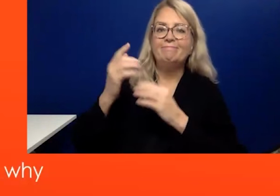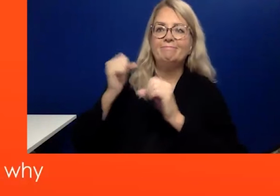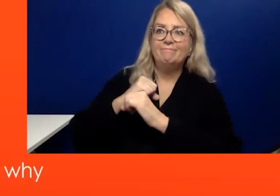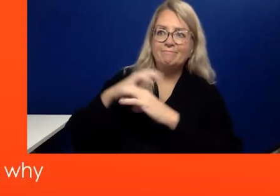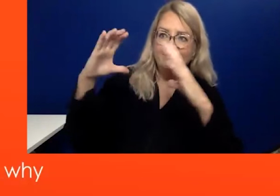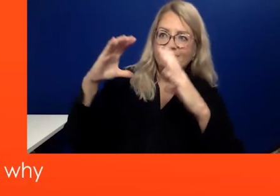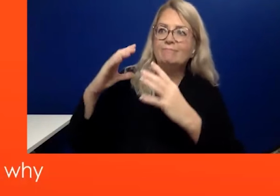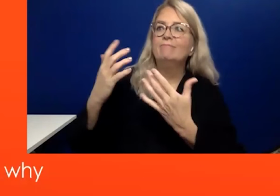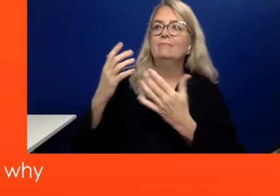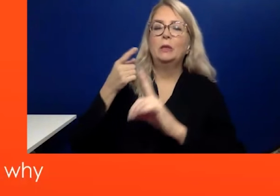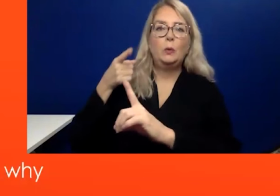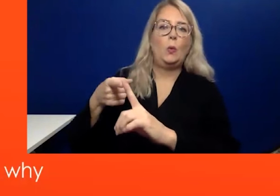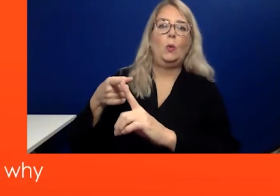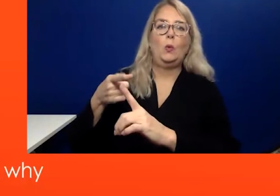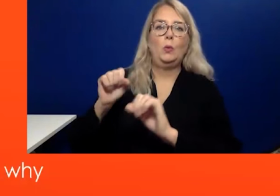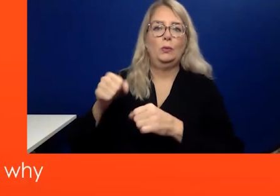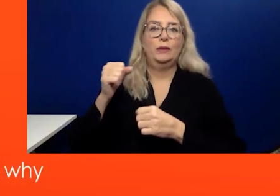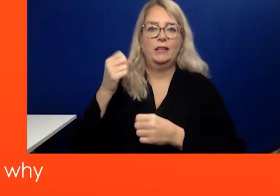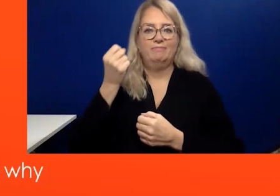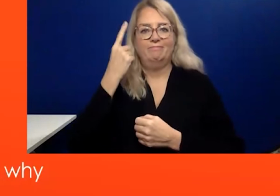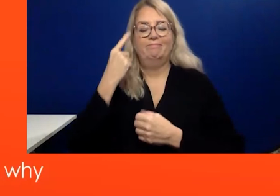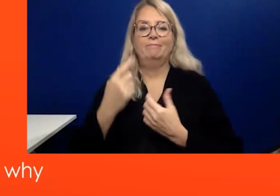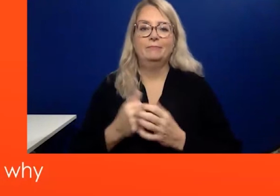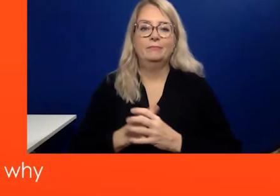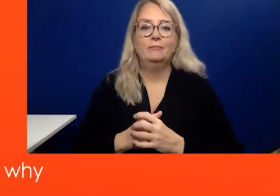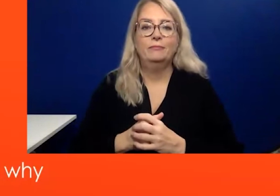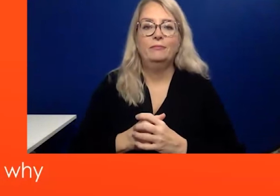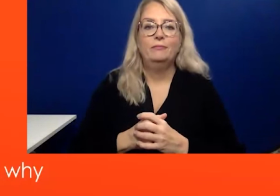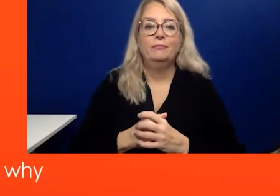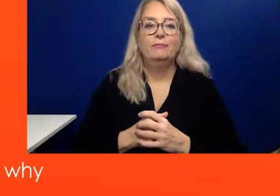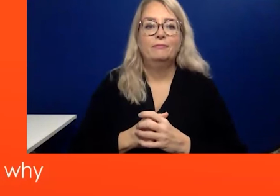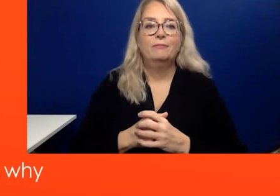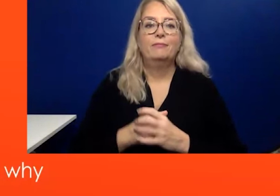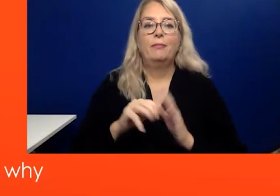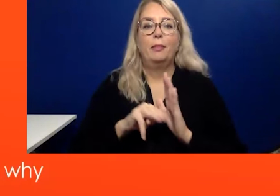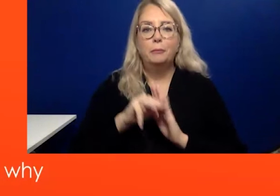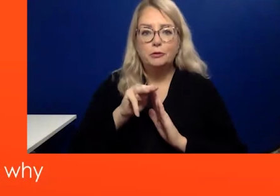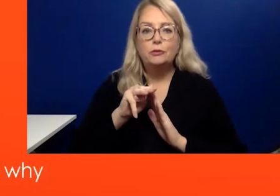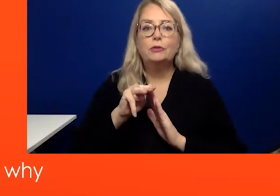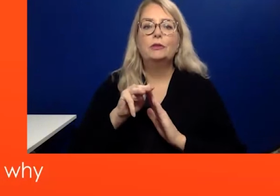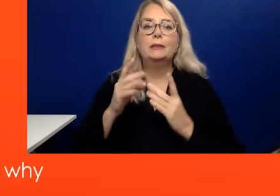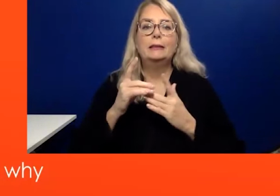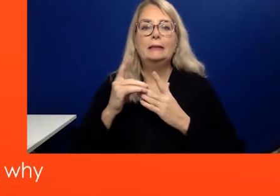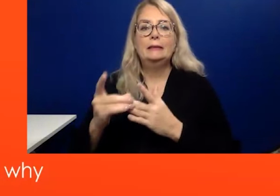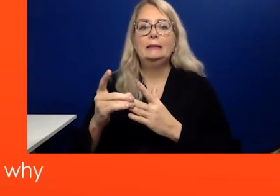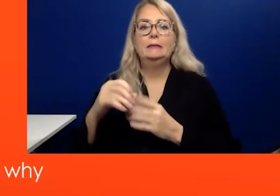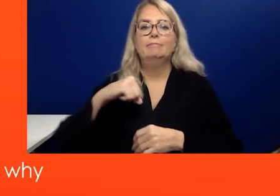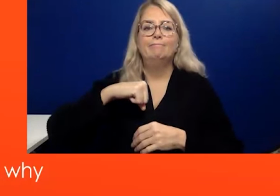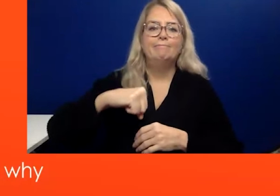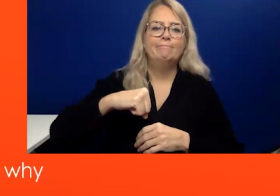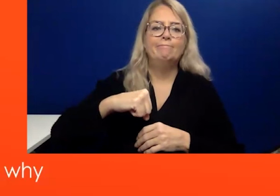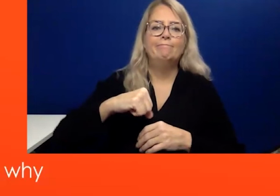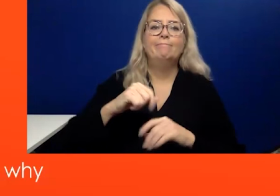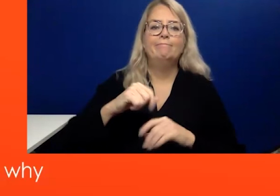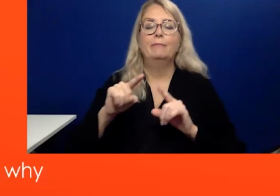Less open-minded and therefore more resistant to change. Maturity and profound life experiences usually lead to rigidity. which is the